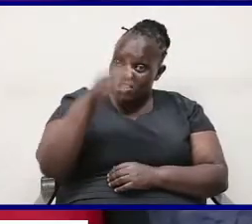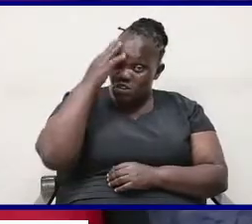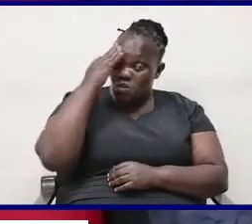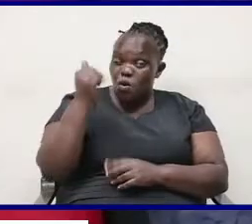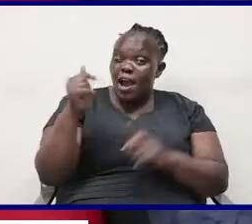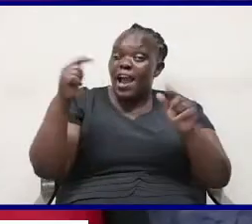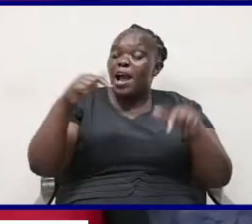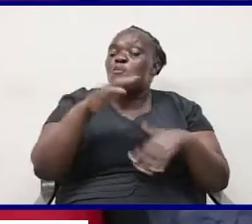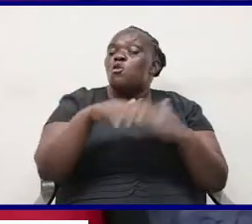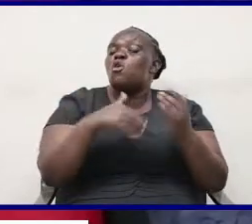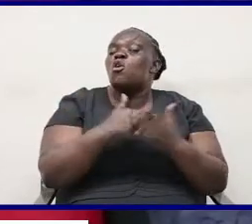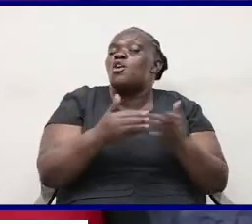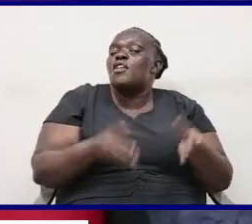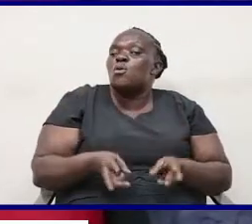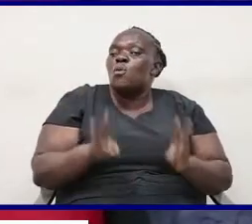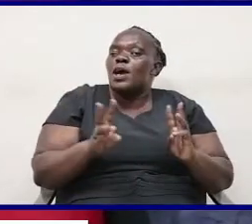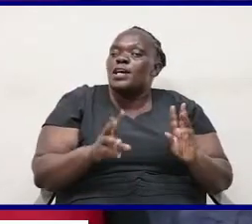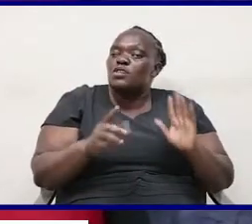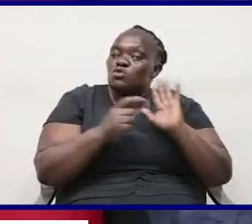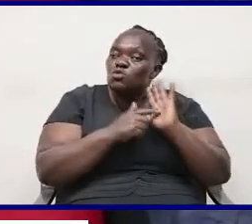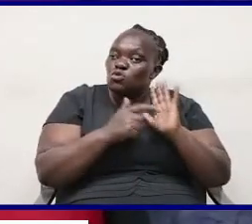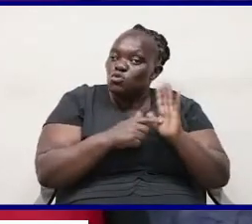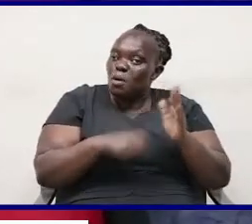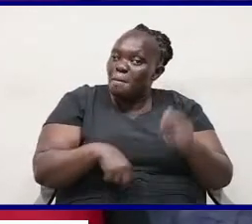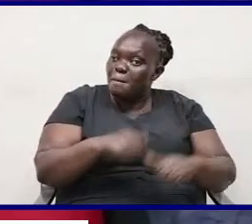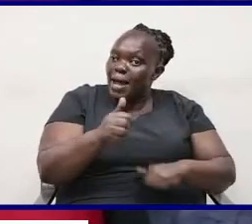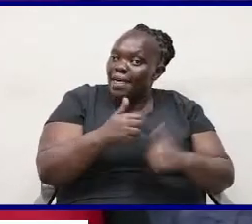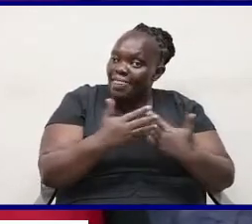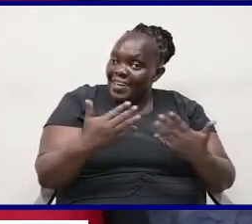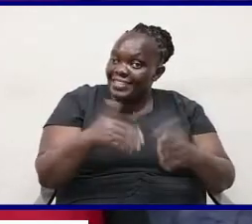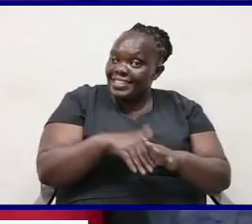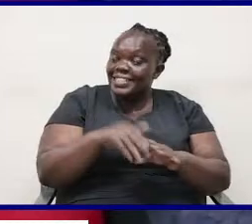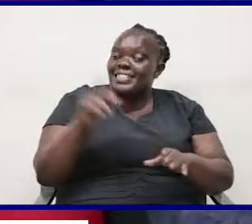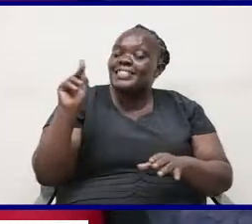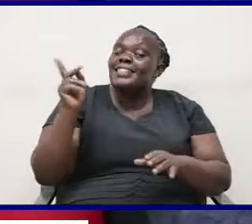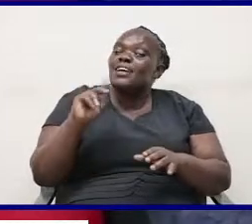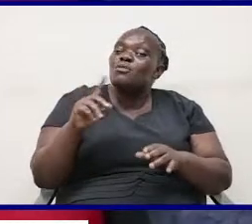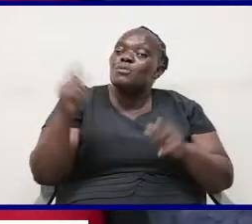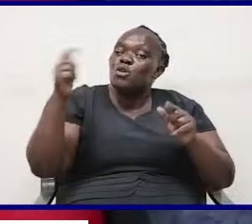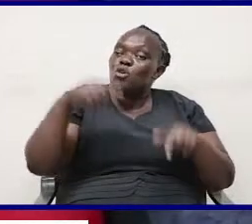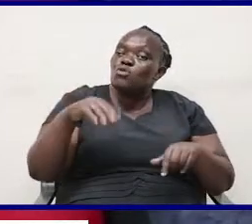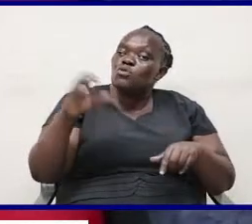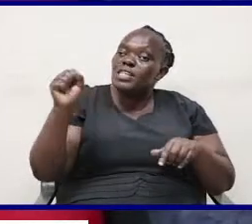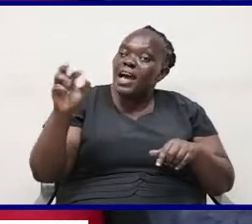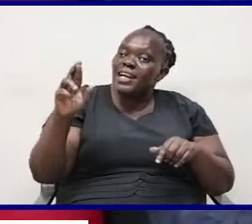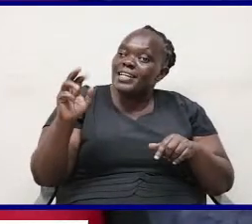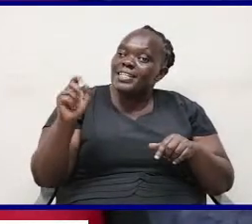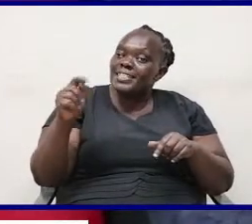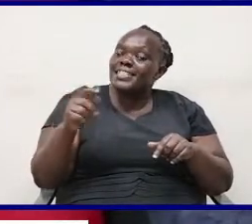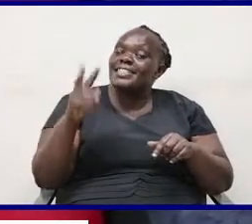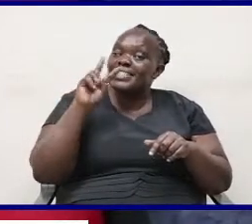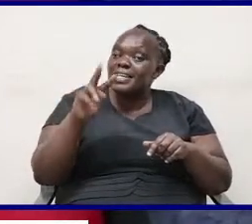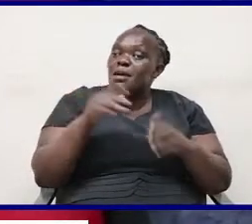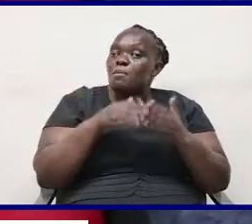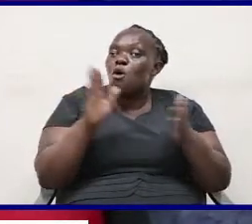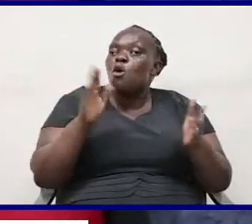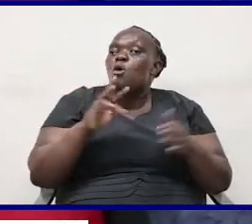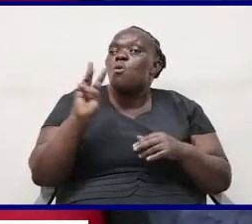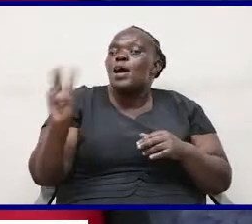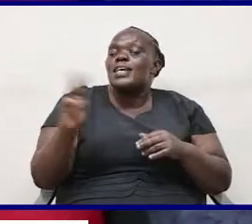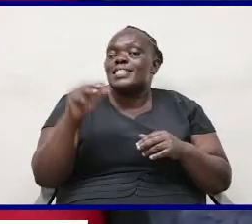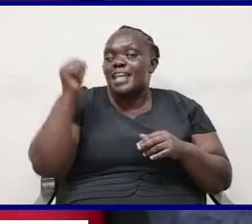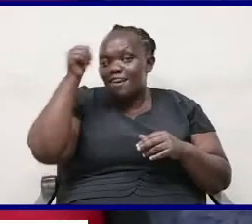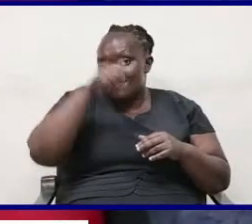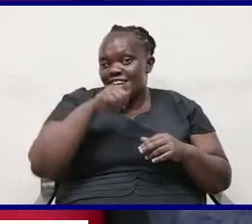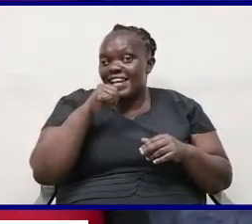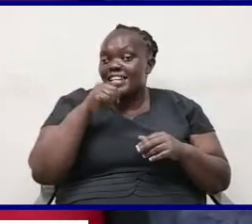that's why they even come all the way to, Okay. to shop in Nairobi. Mhm. You go to Sarit Center, you will not see Kenyans. You'll see more West